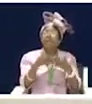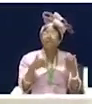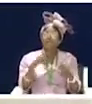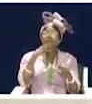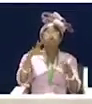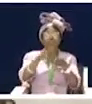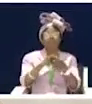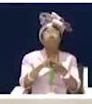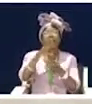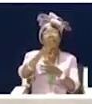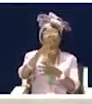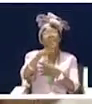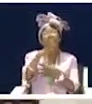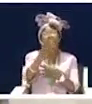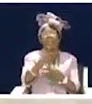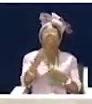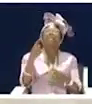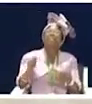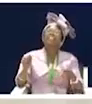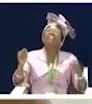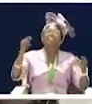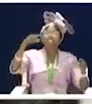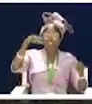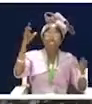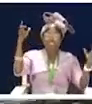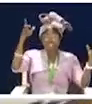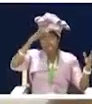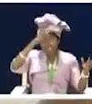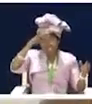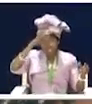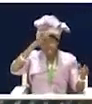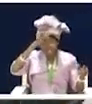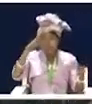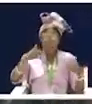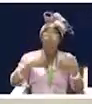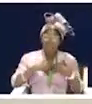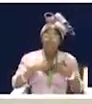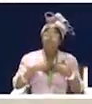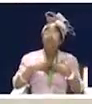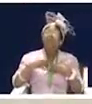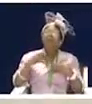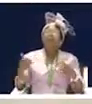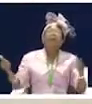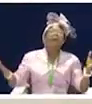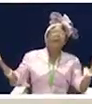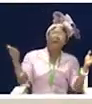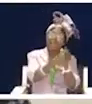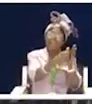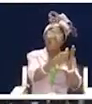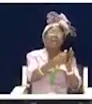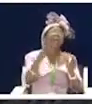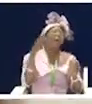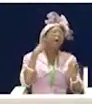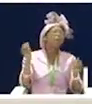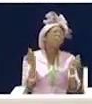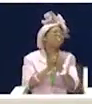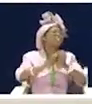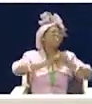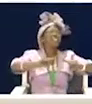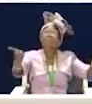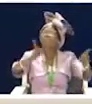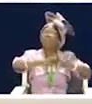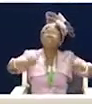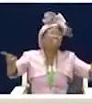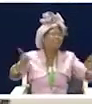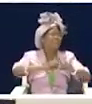RCCG, the devil afflicted her with all manners of sickness, malaria, typhoid, anything you can